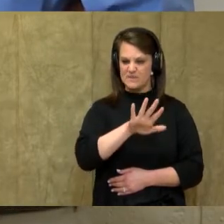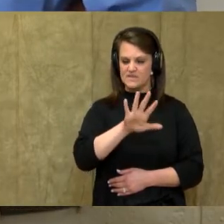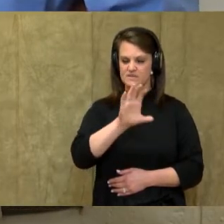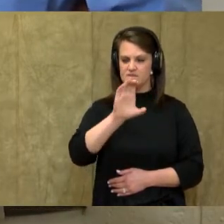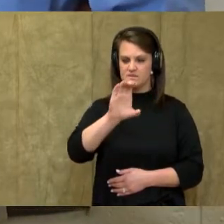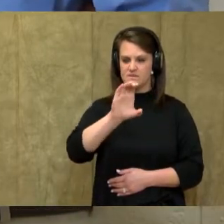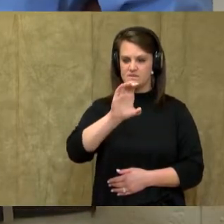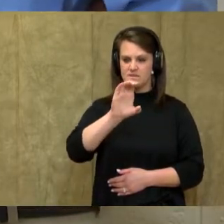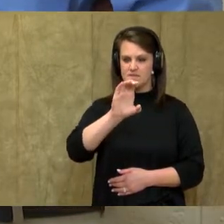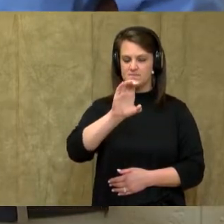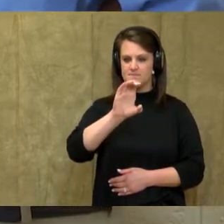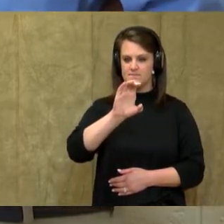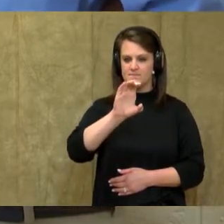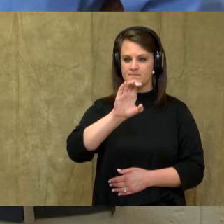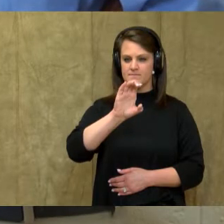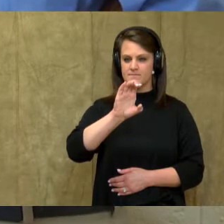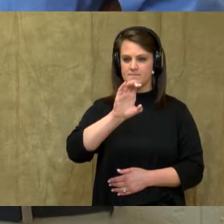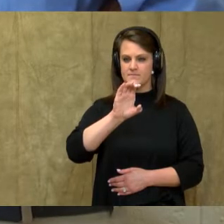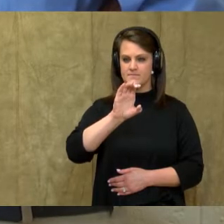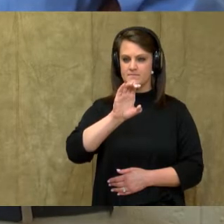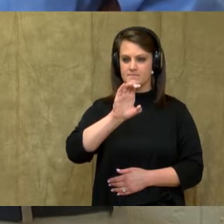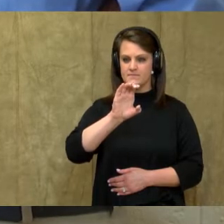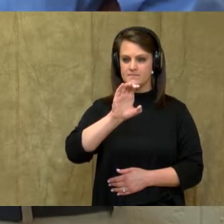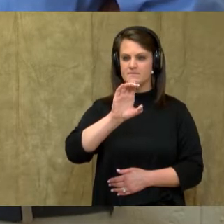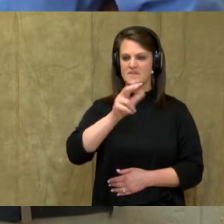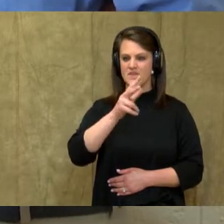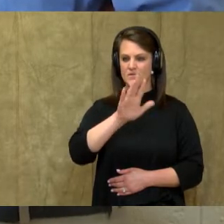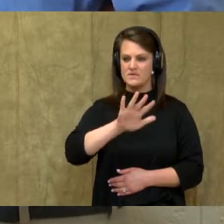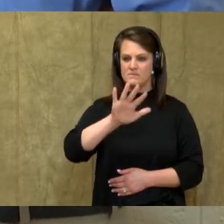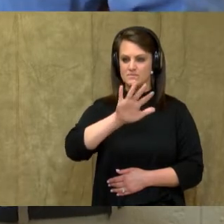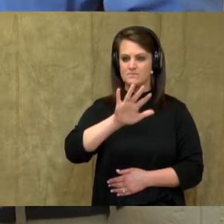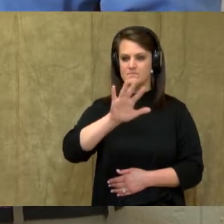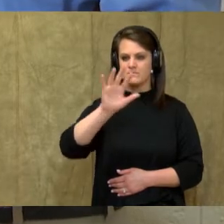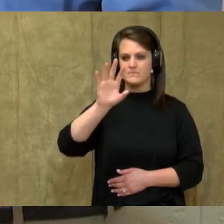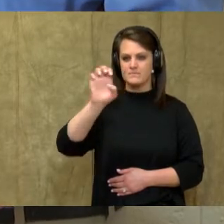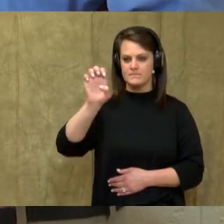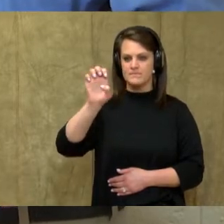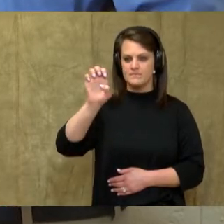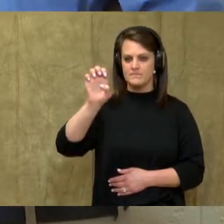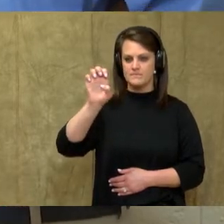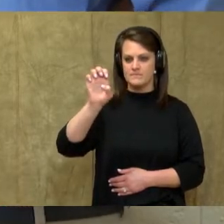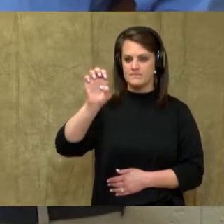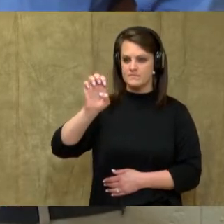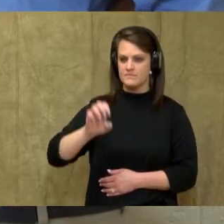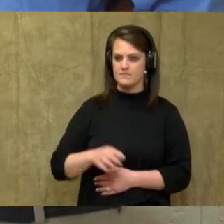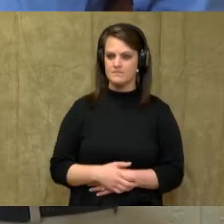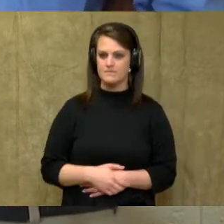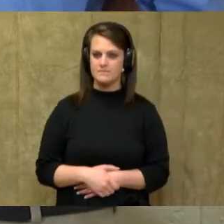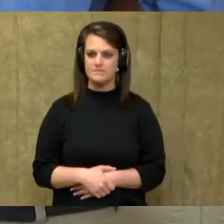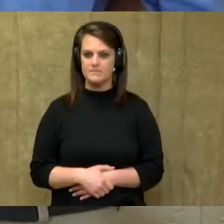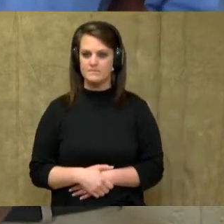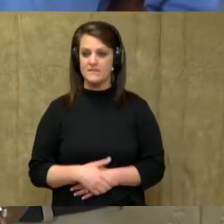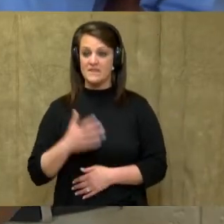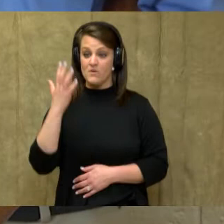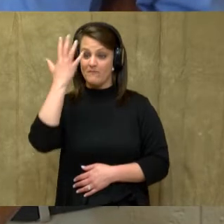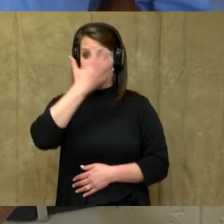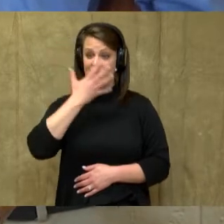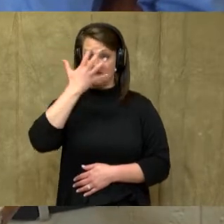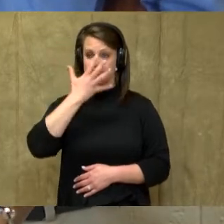bottom, C, third space from the bottom, and E,